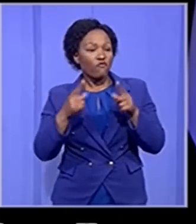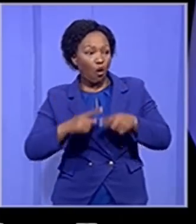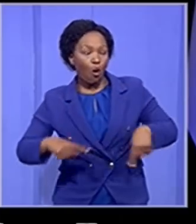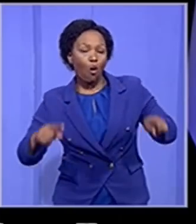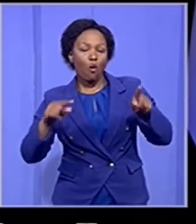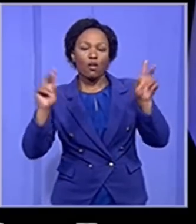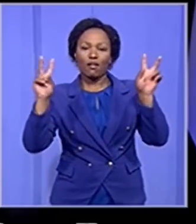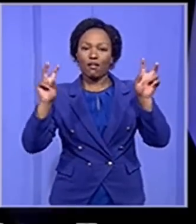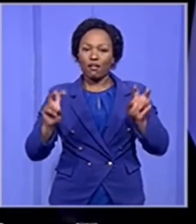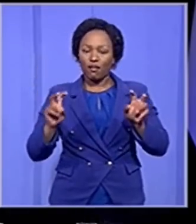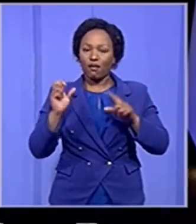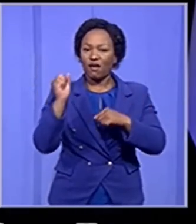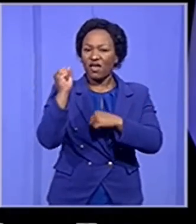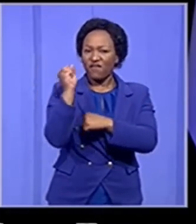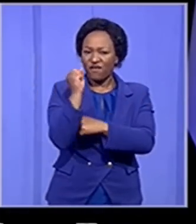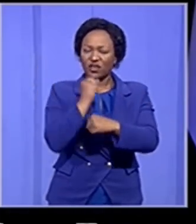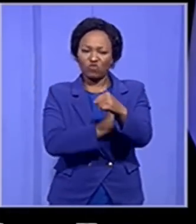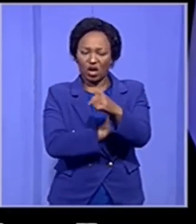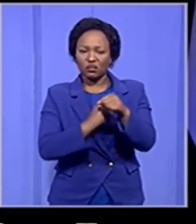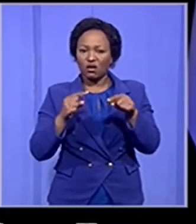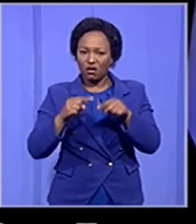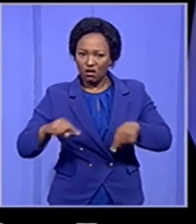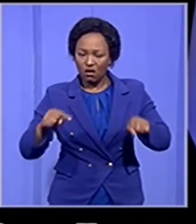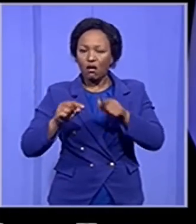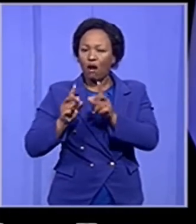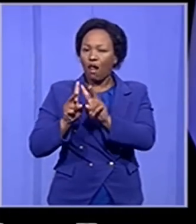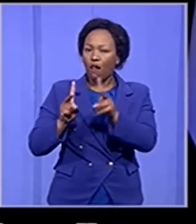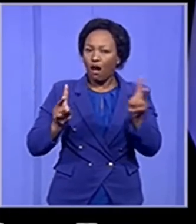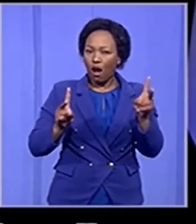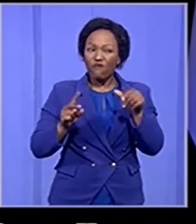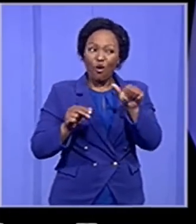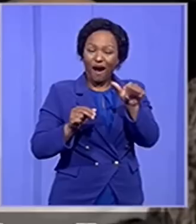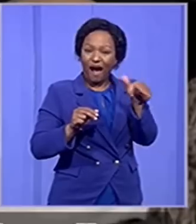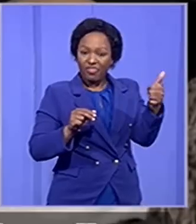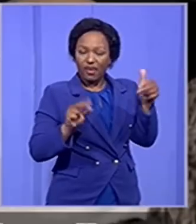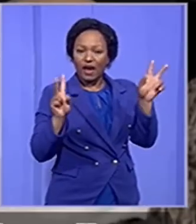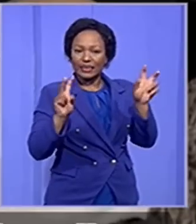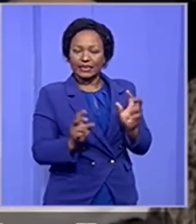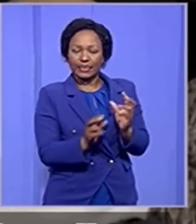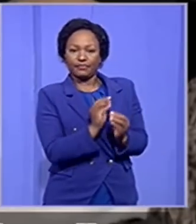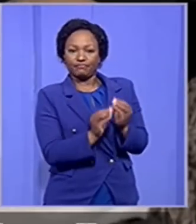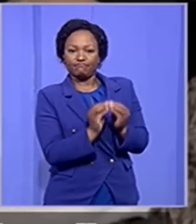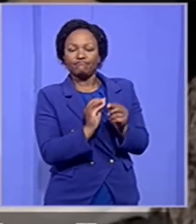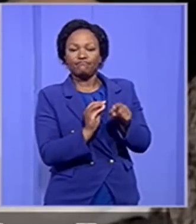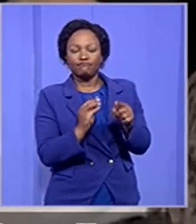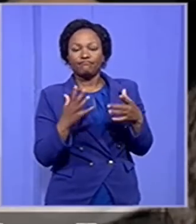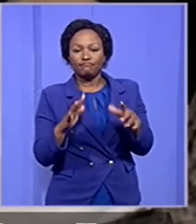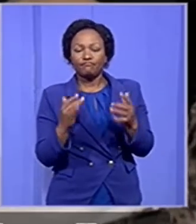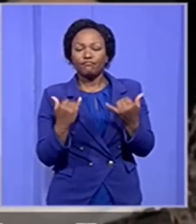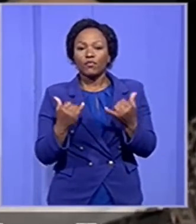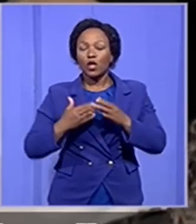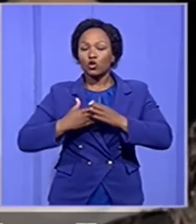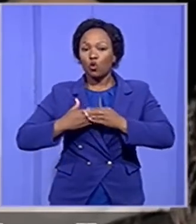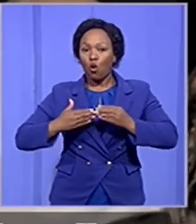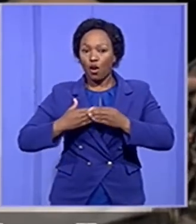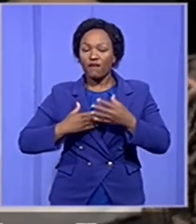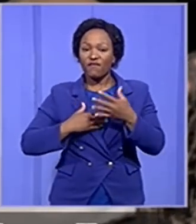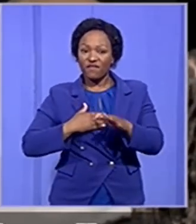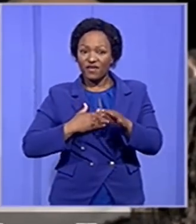energy infrastructure and integrate renewable sources. Afrika Borwa ya adimilwe $5 bilione di